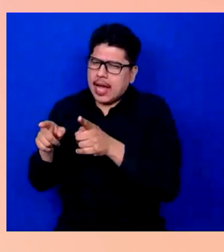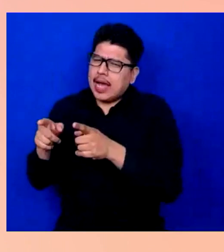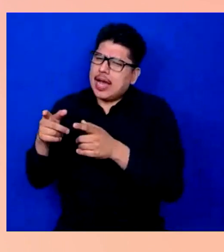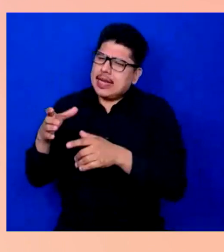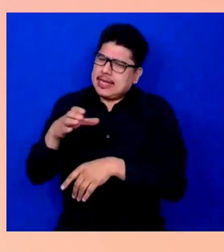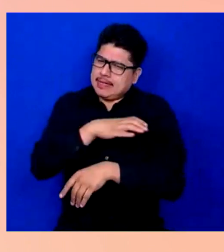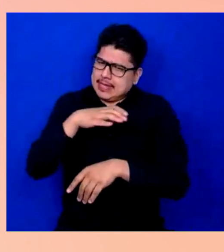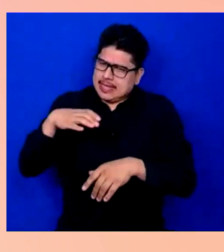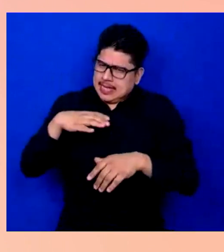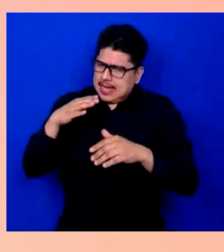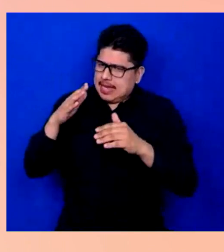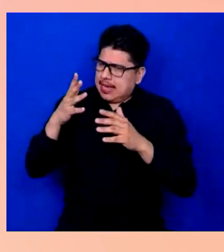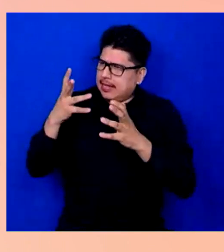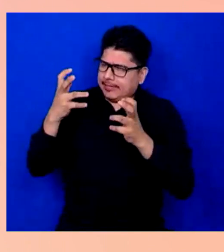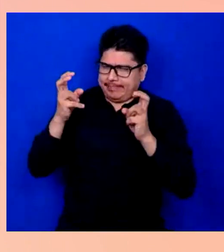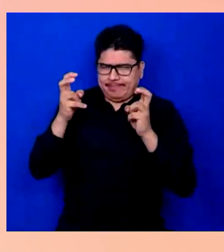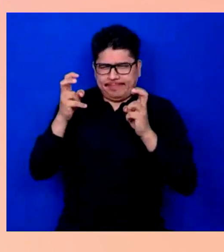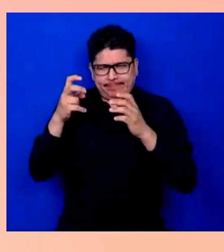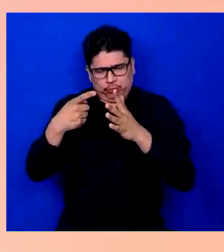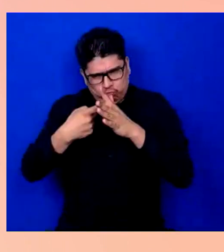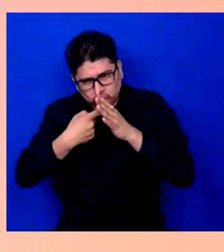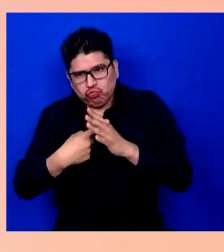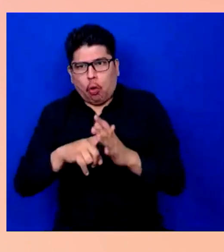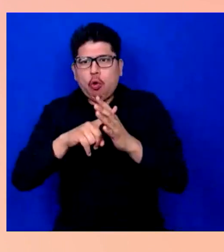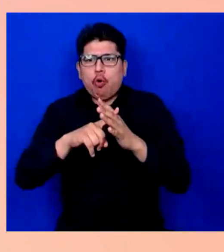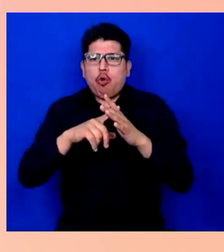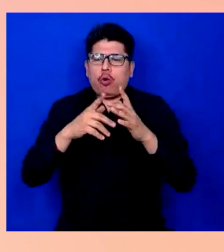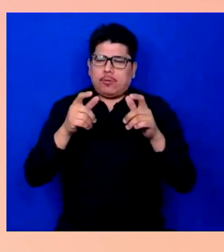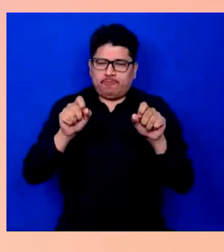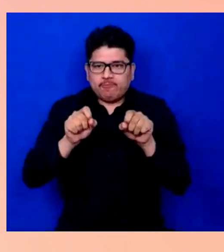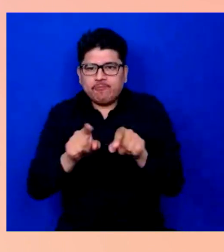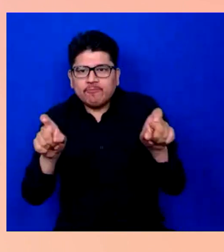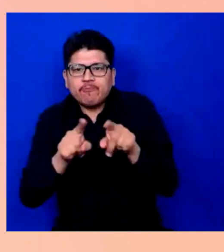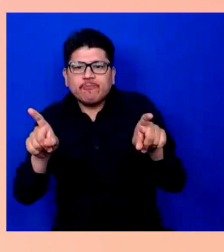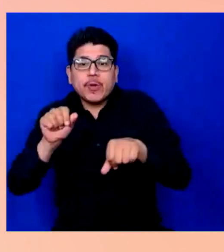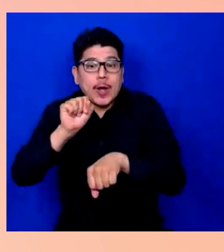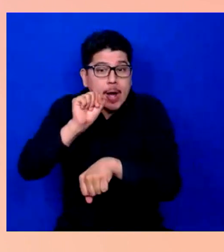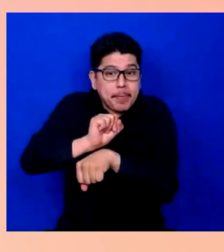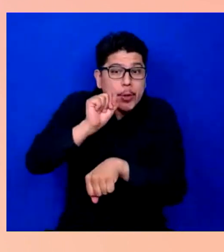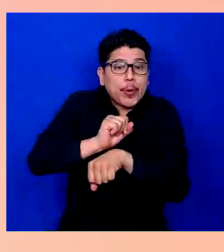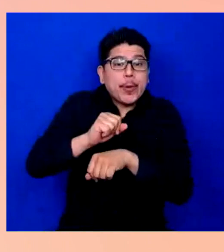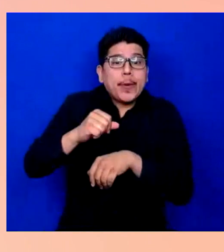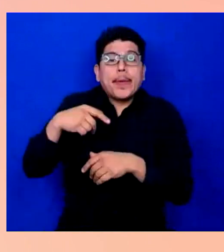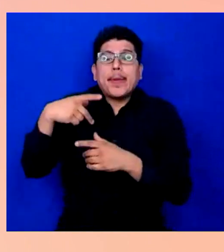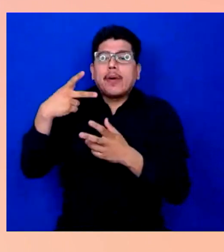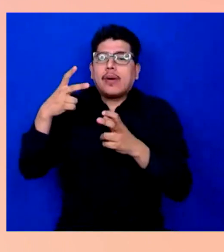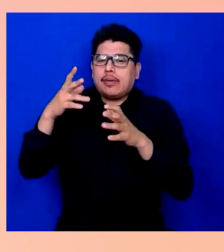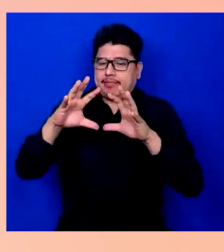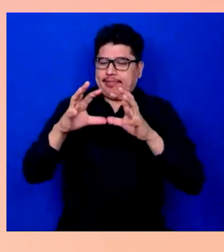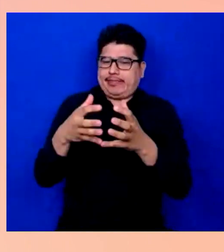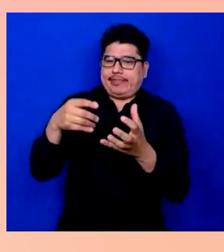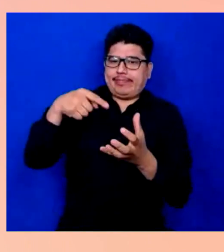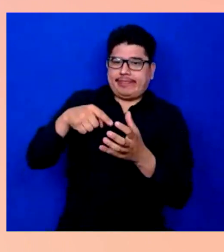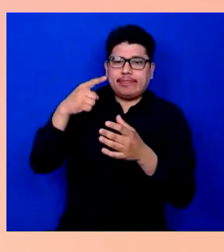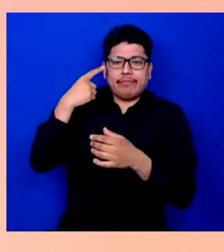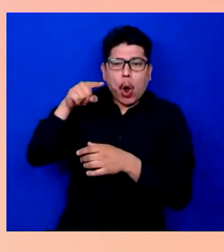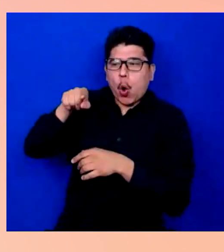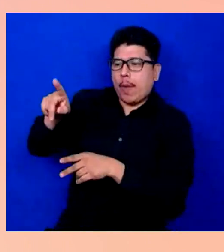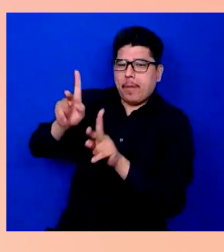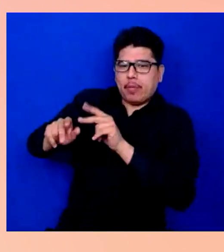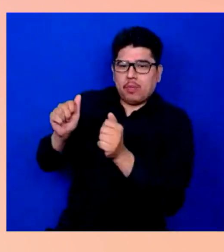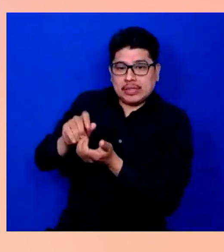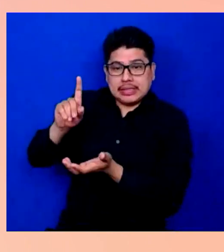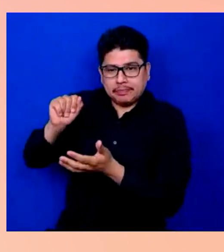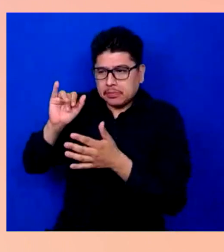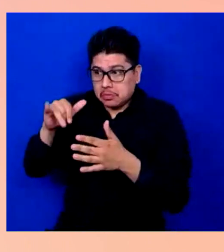recently launched the employment package for persons with disabilities, with some interesting activities that we are involved in